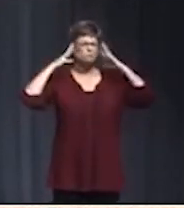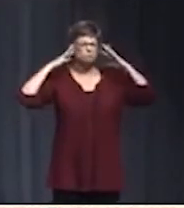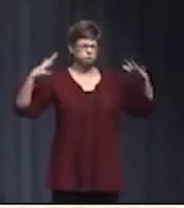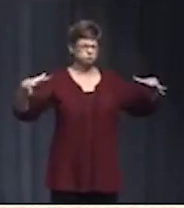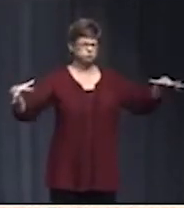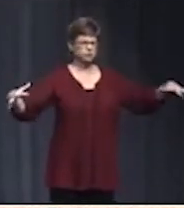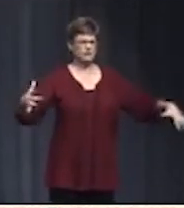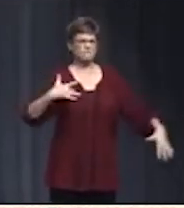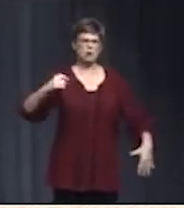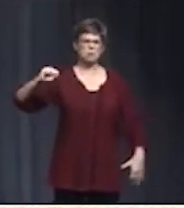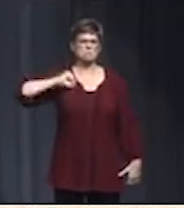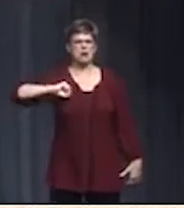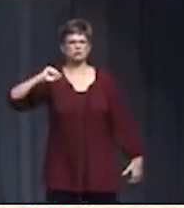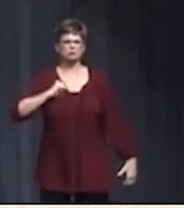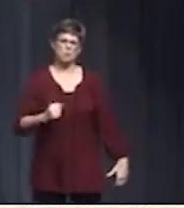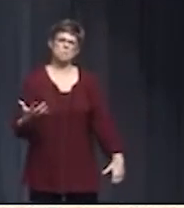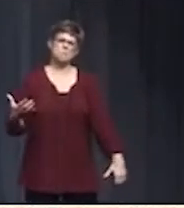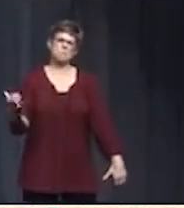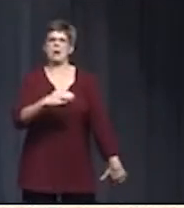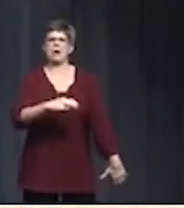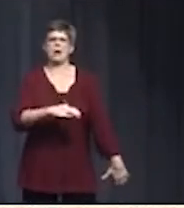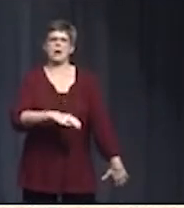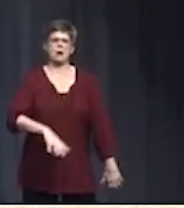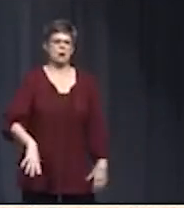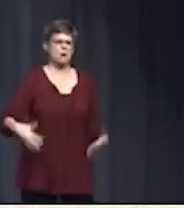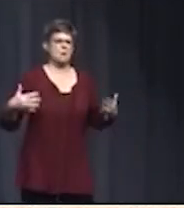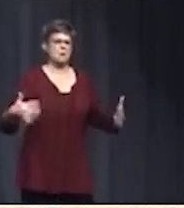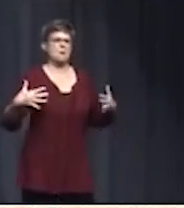of being macho and having power and under their control.